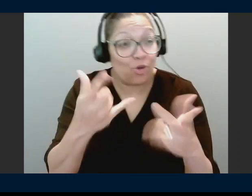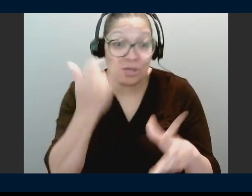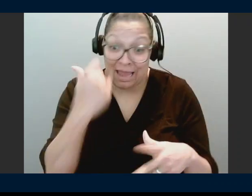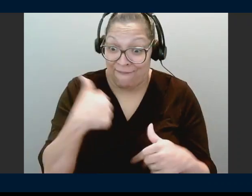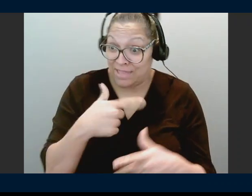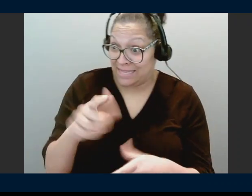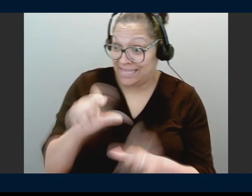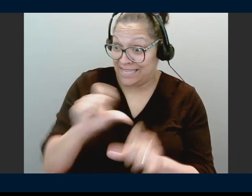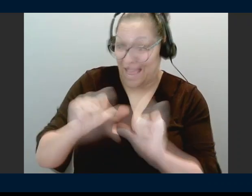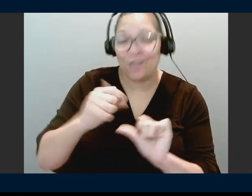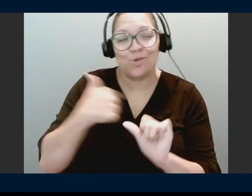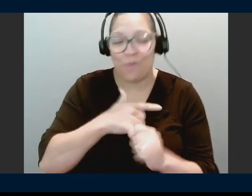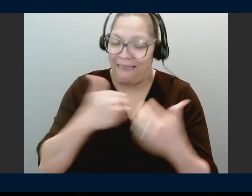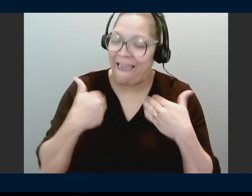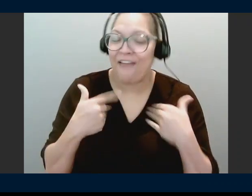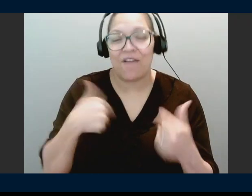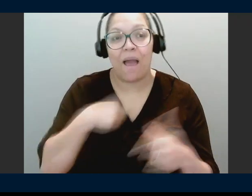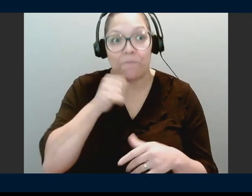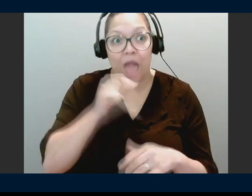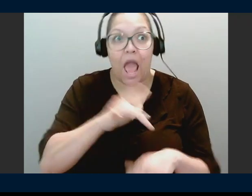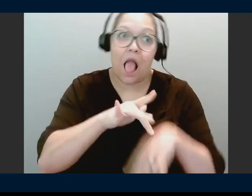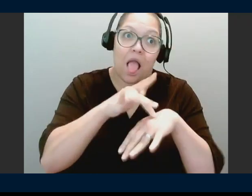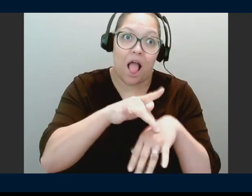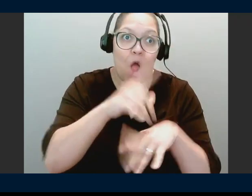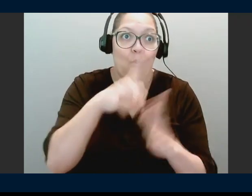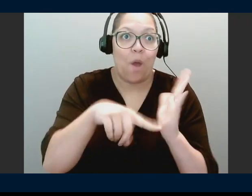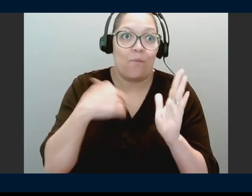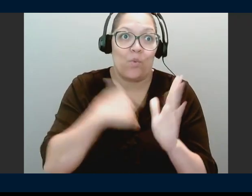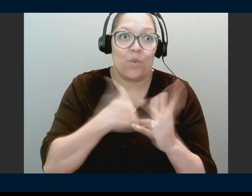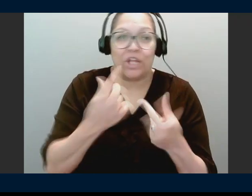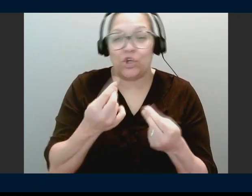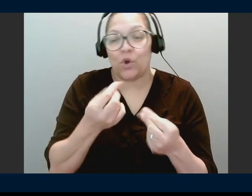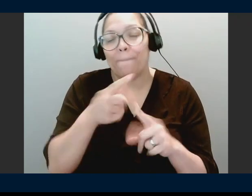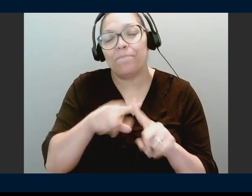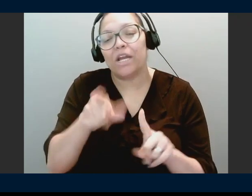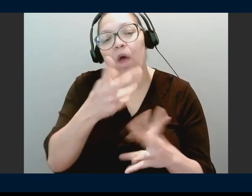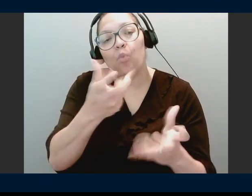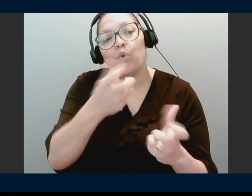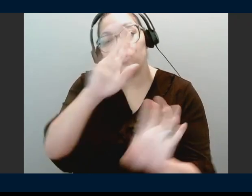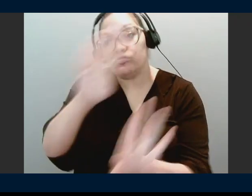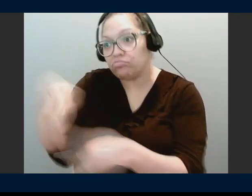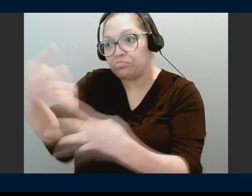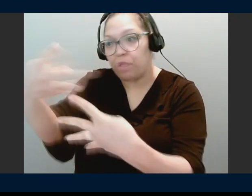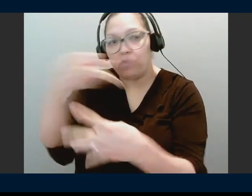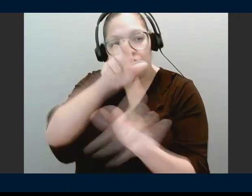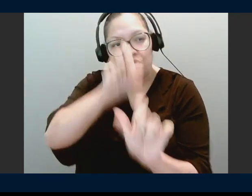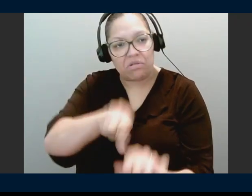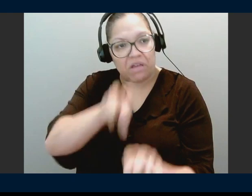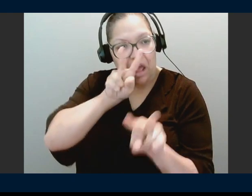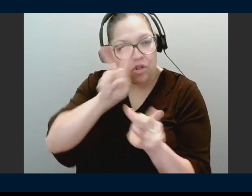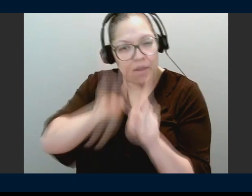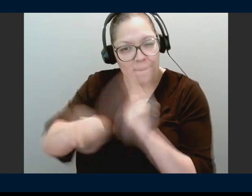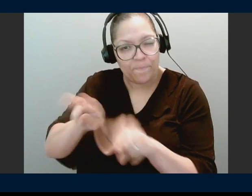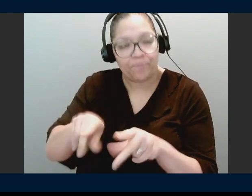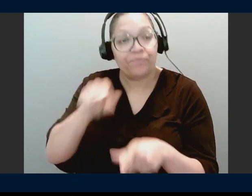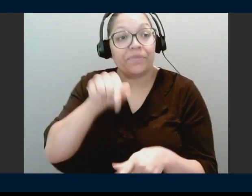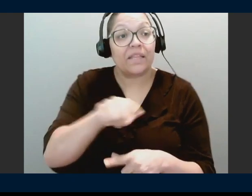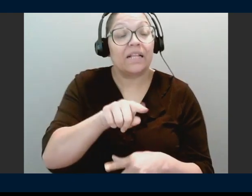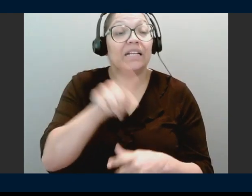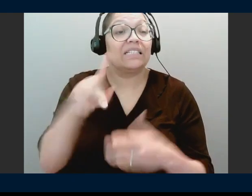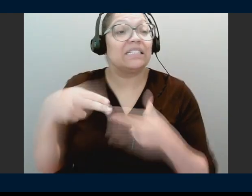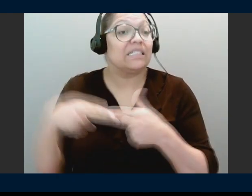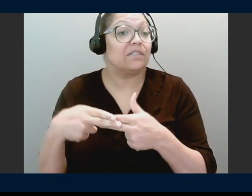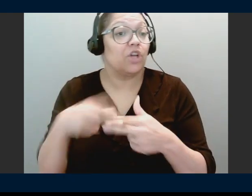I'm not going to linger too much on what we do because I want you to go and visit our website and learn a little bit more about the Office of Science. This particular slide shows you where